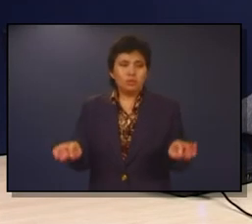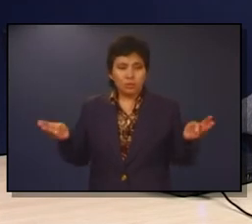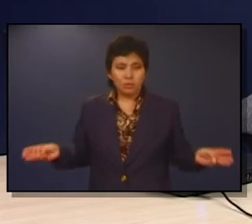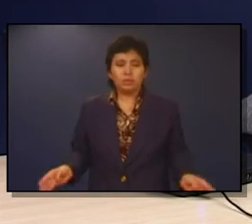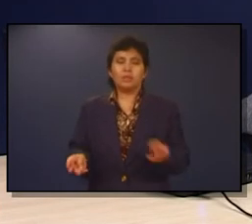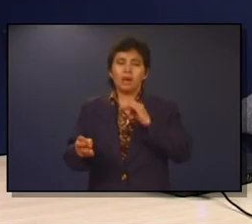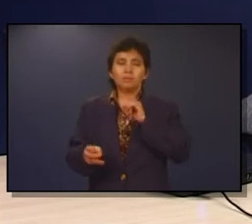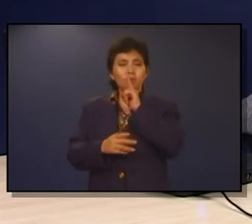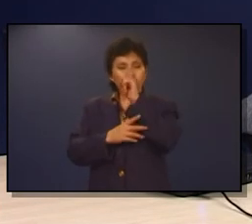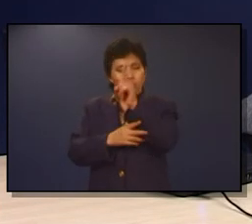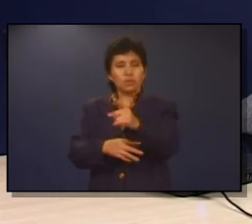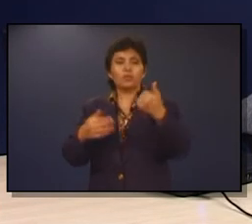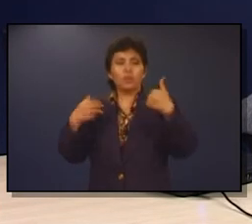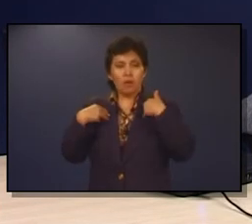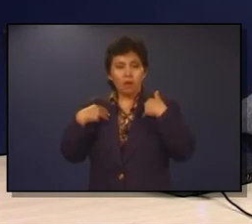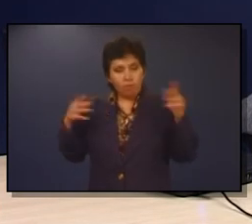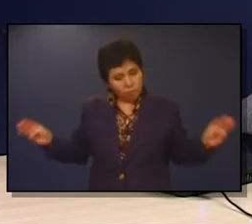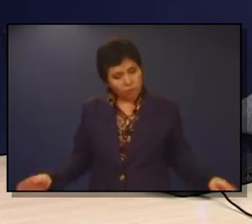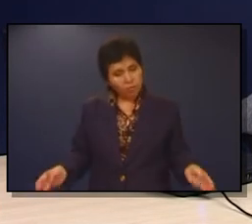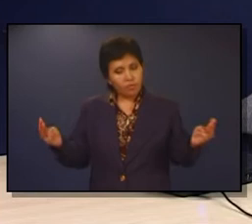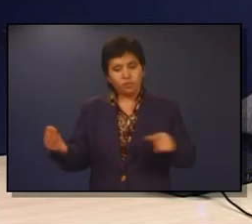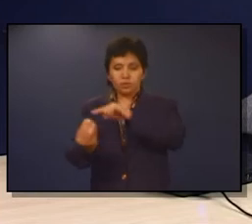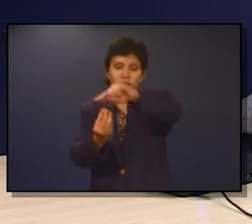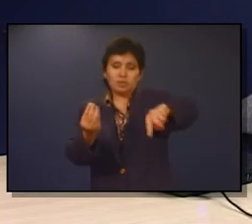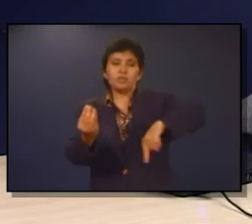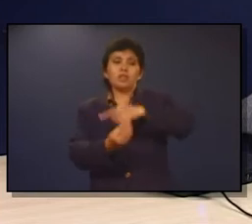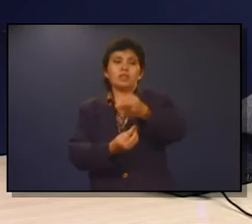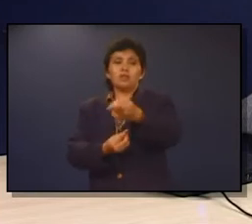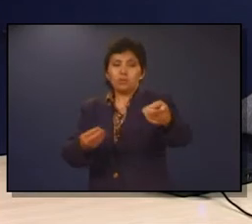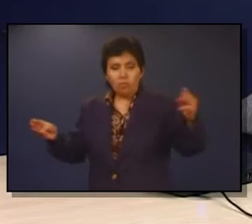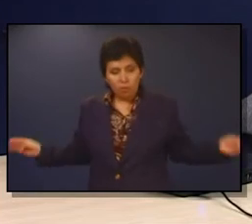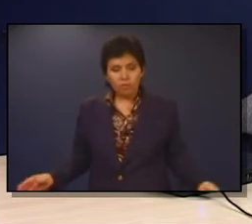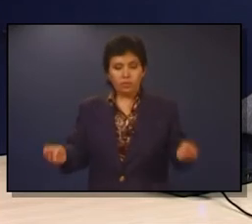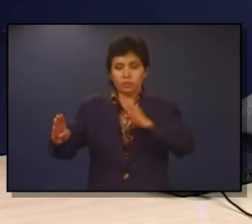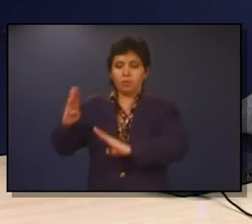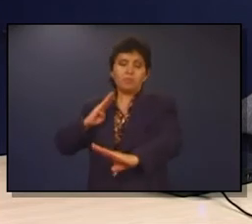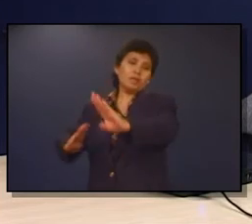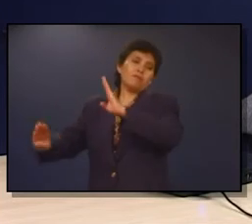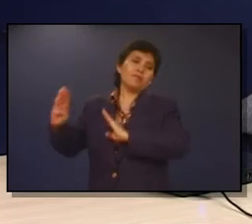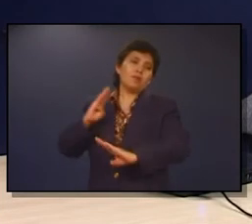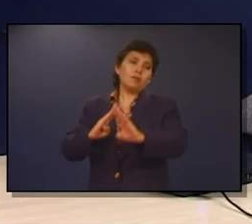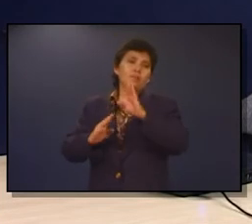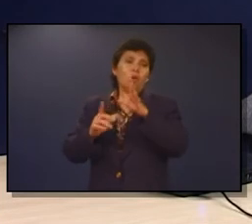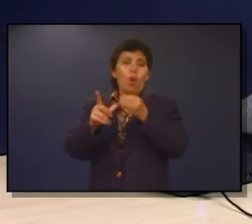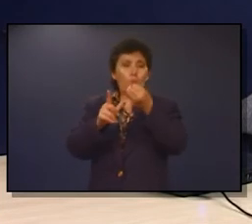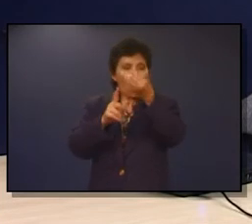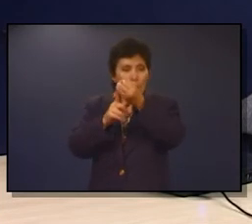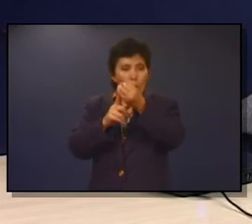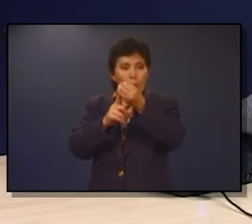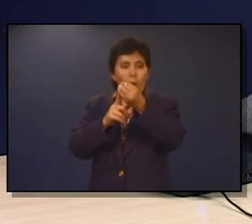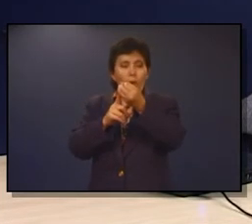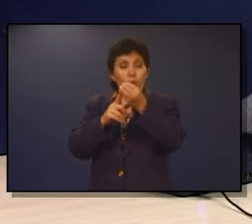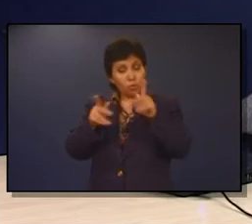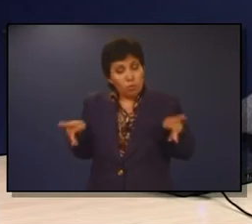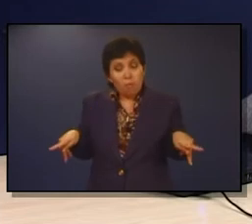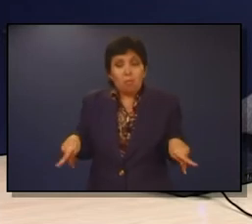get activation around your surrounding that will activate your behavior. Yeah. Or opportunity. Are you given a chance